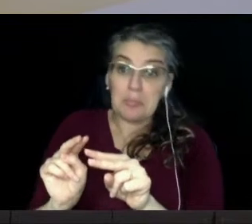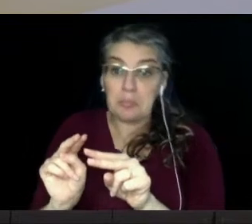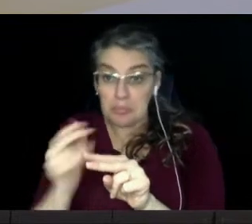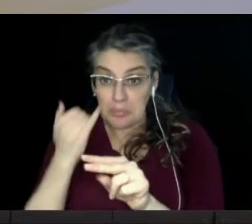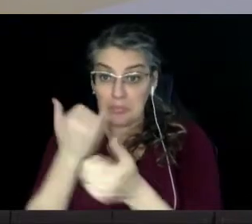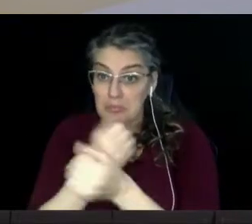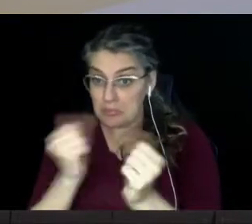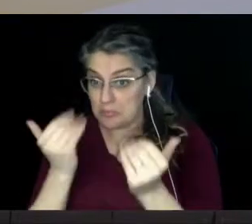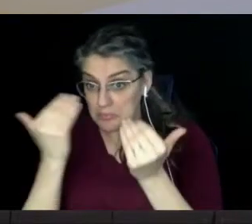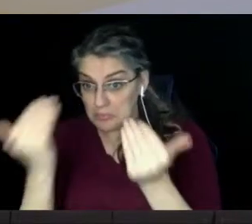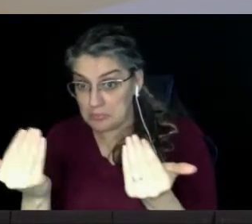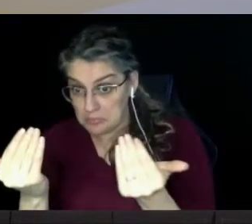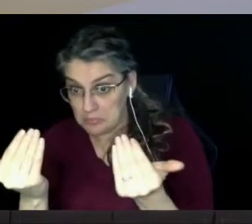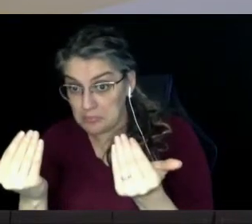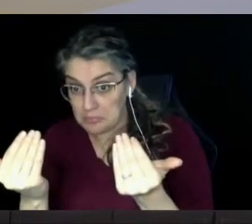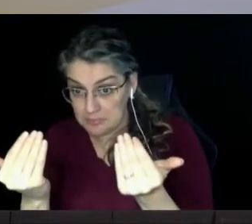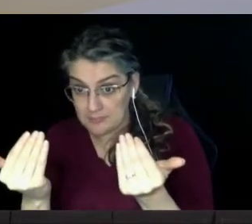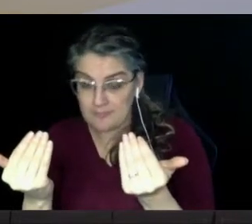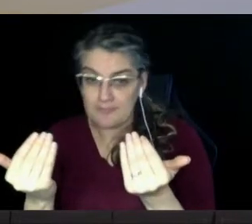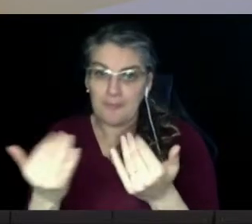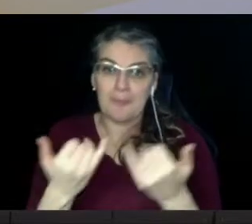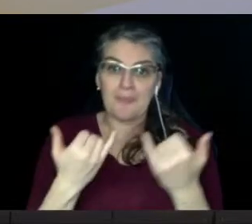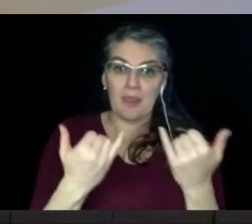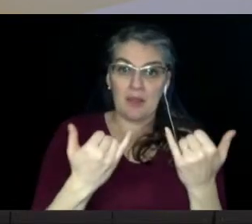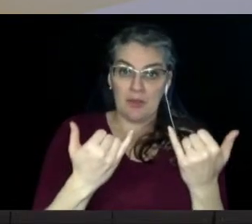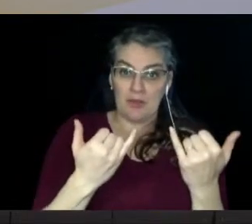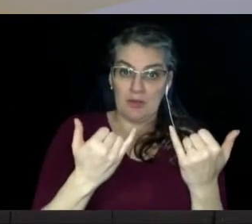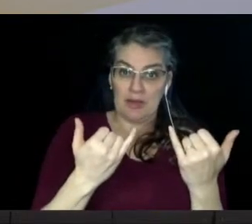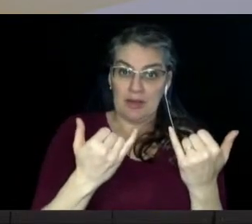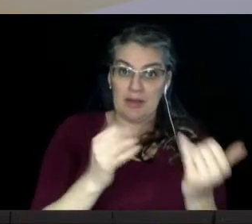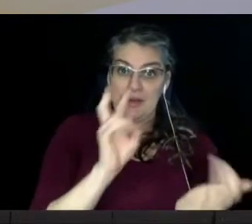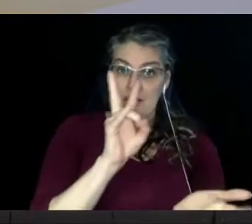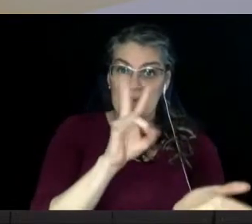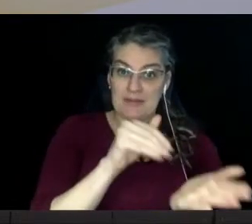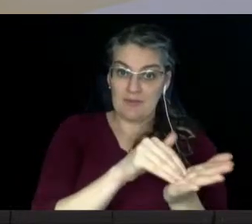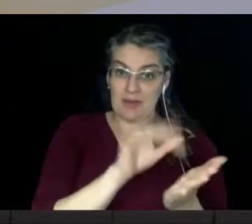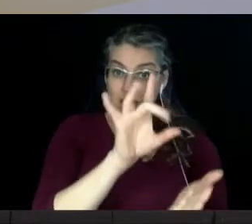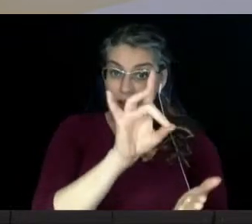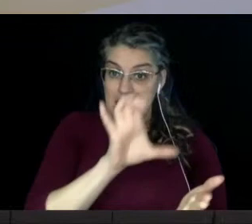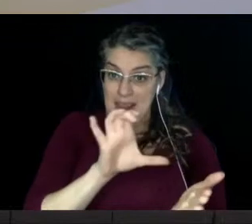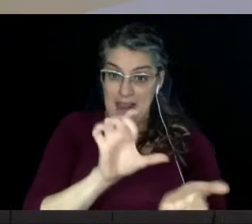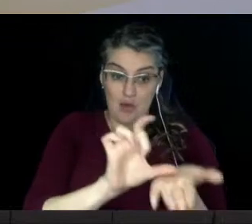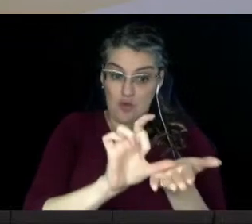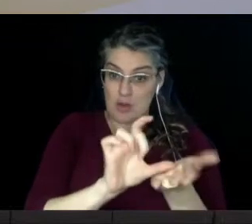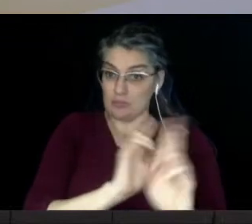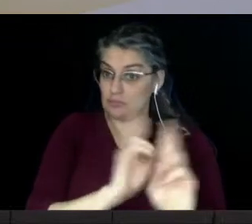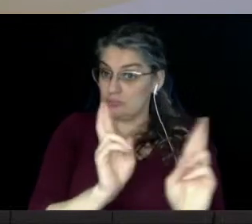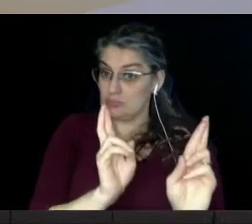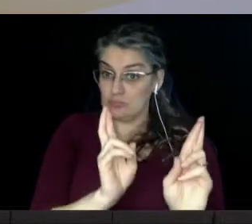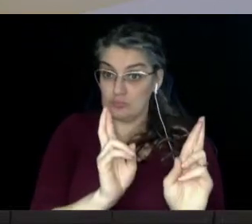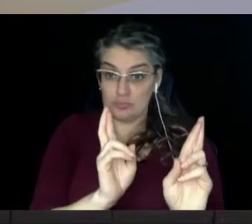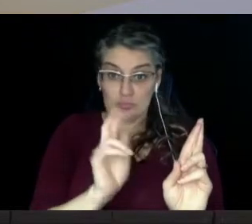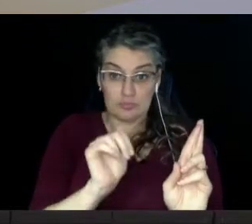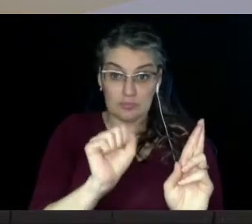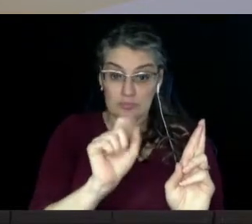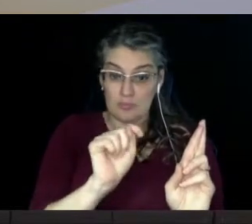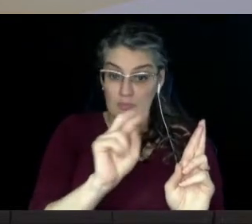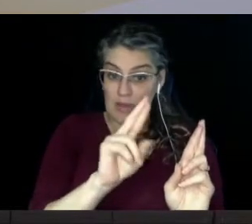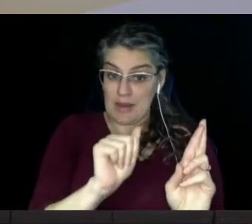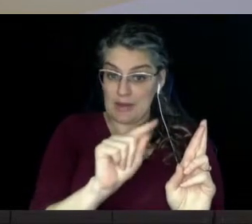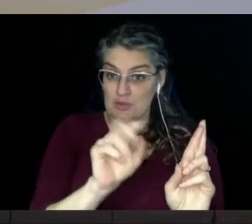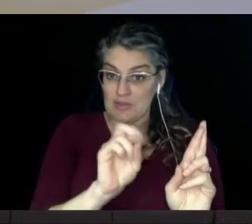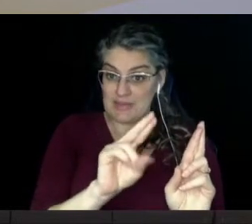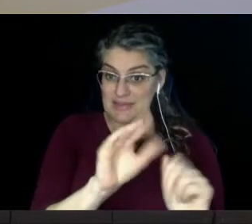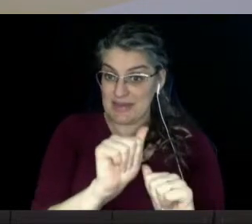have a total of 7,800 doses approximately that have arrived